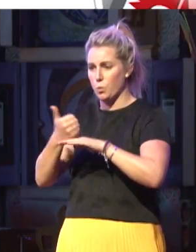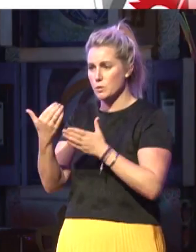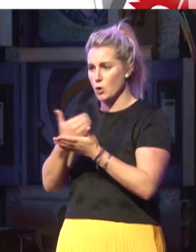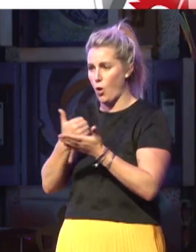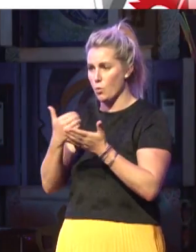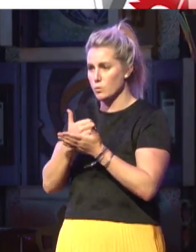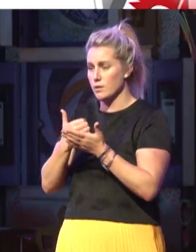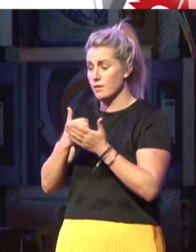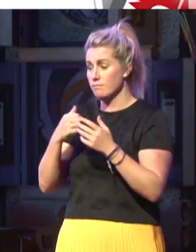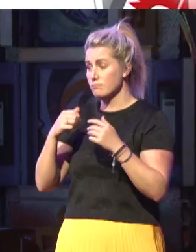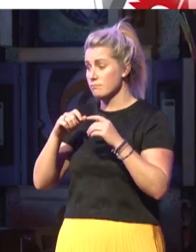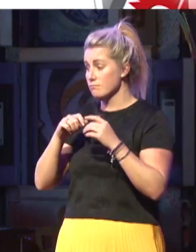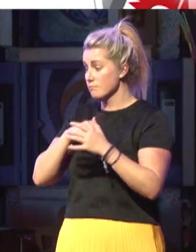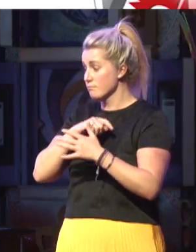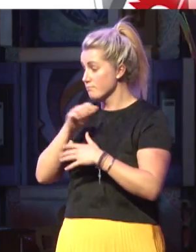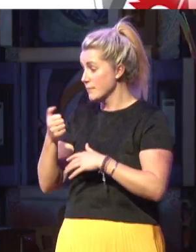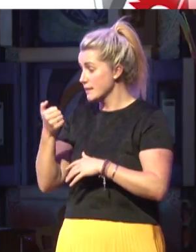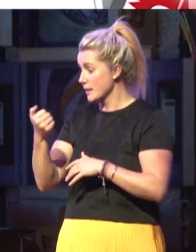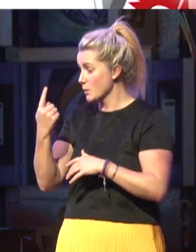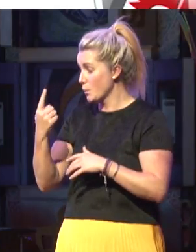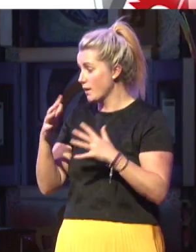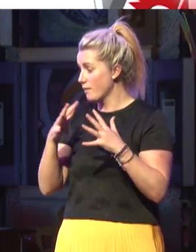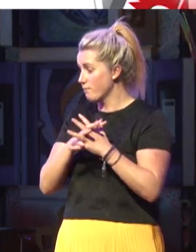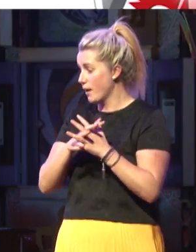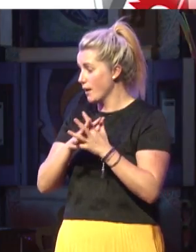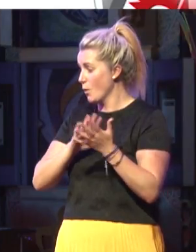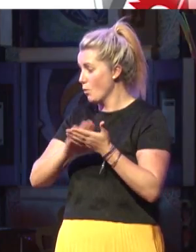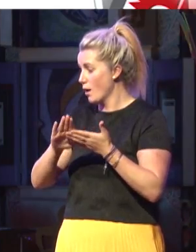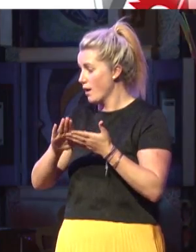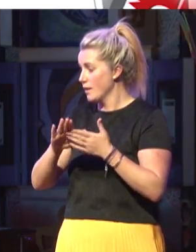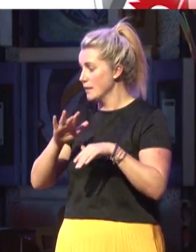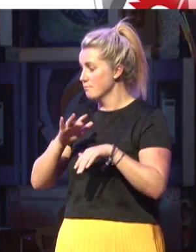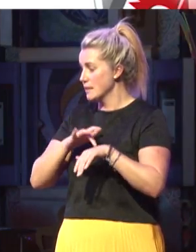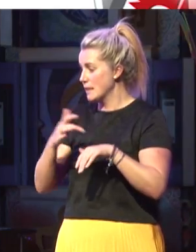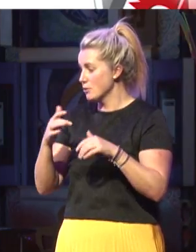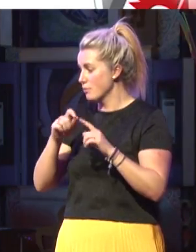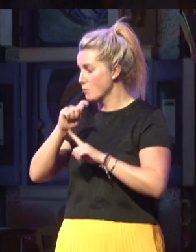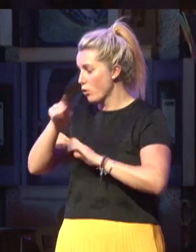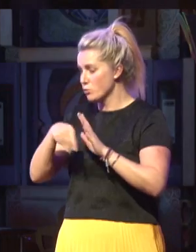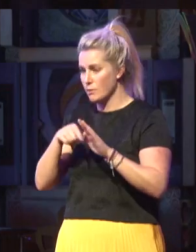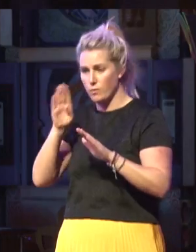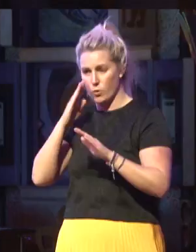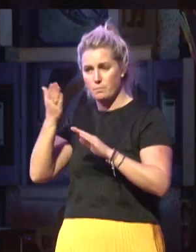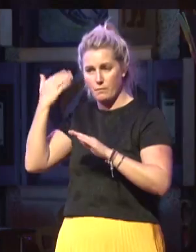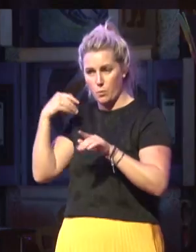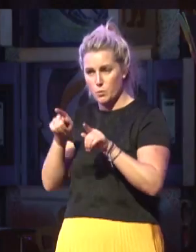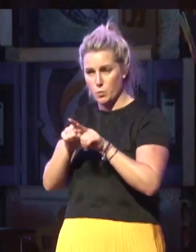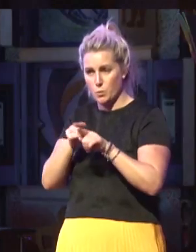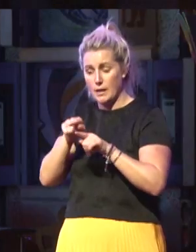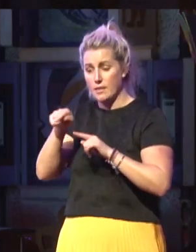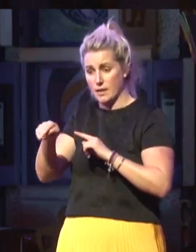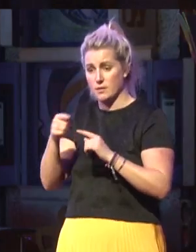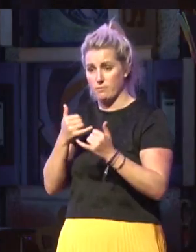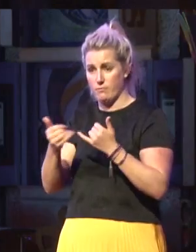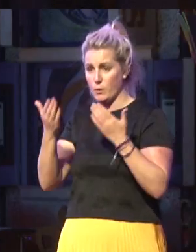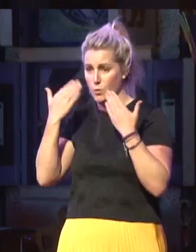And finally, the Whare Huora Sensors project, which we've heard about before. This is a